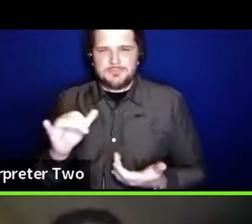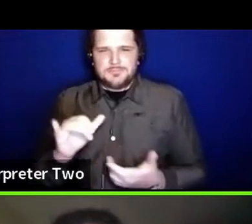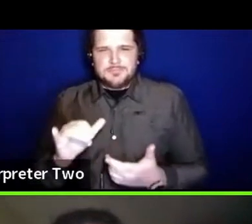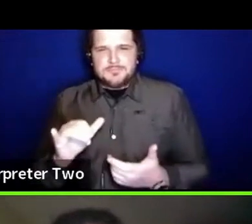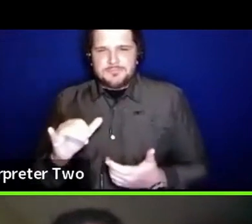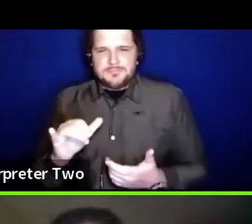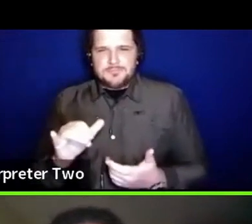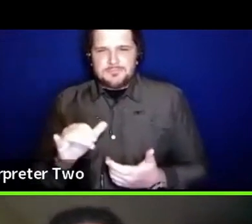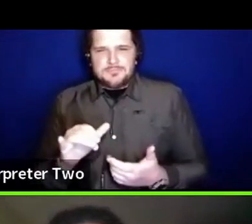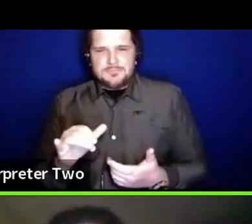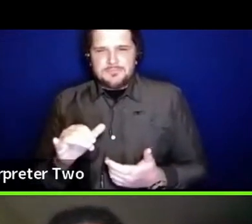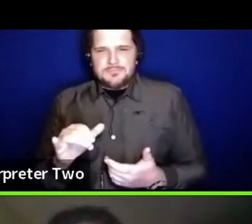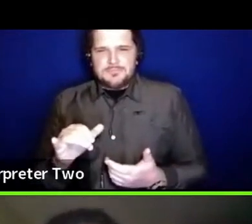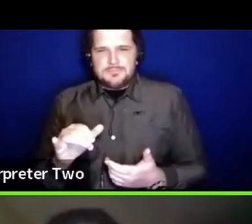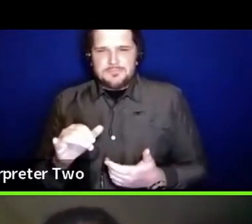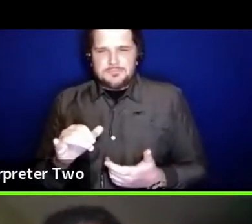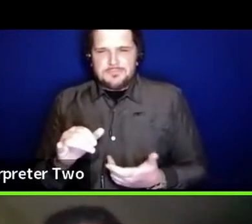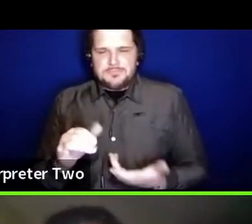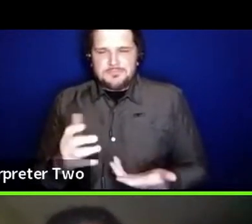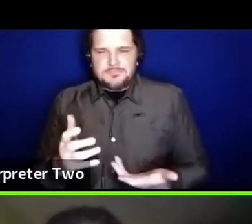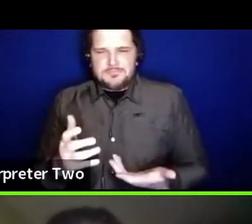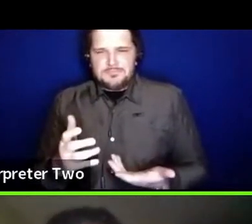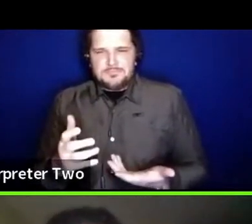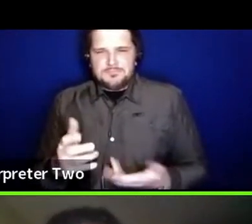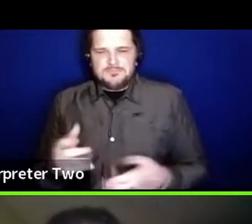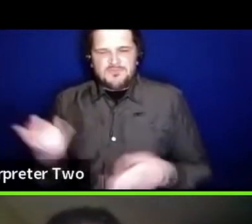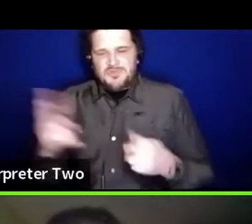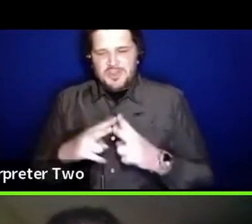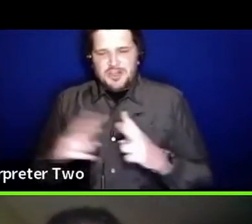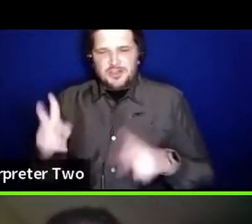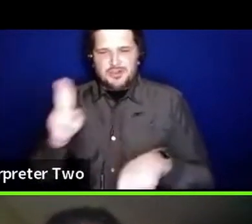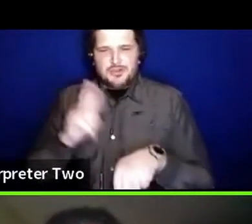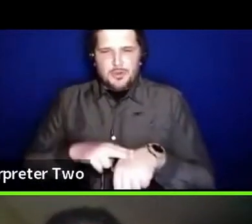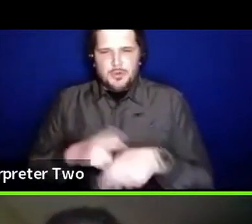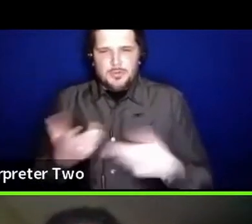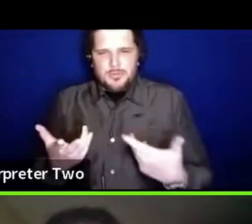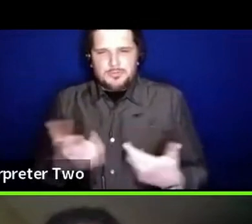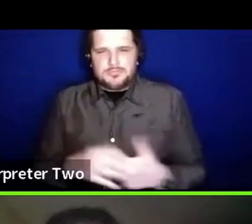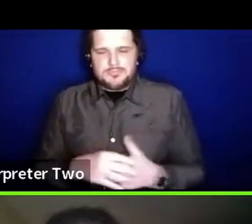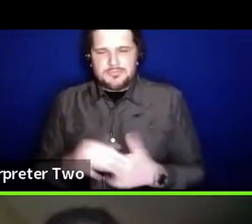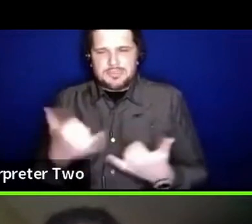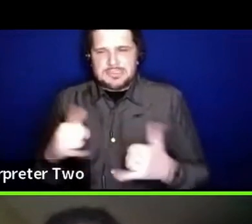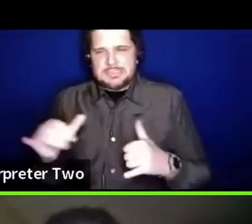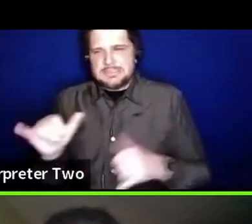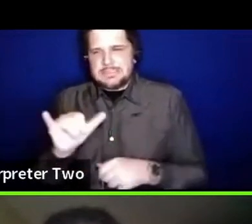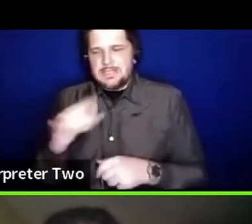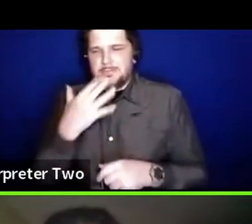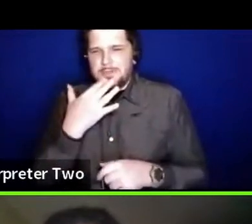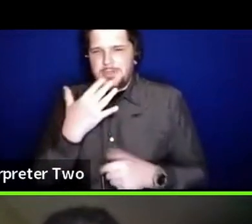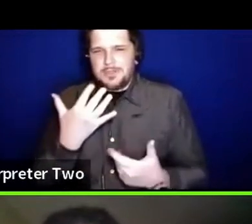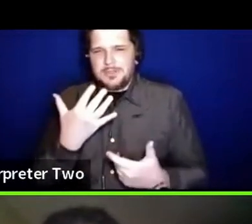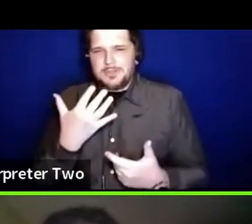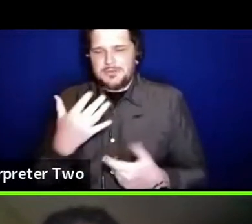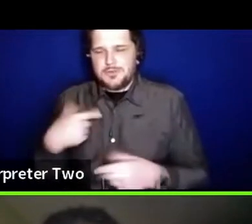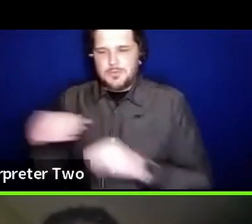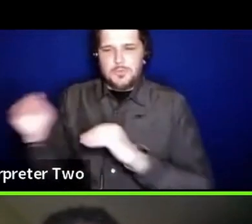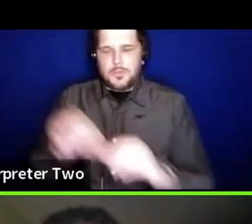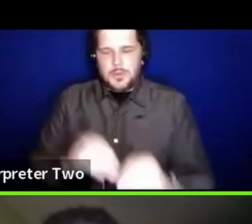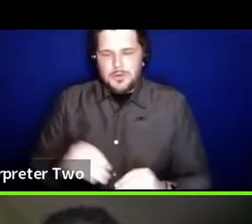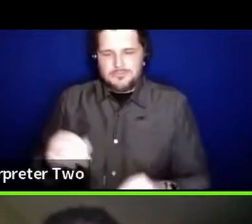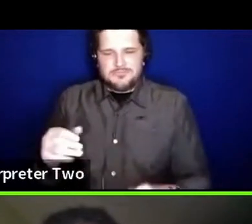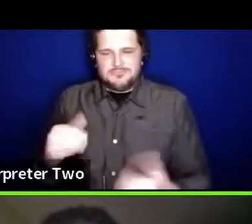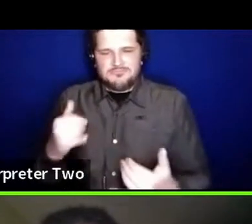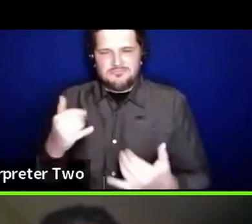It's very just normal, like still the same color that I moved in. So yeah,